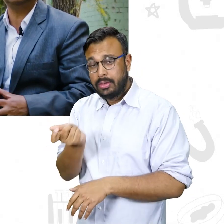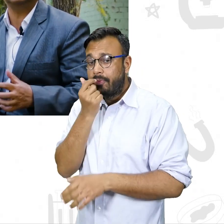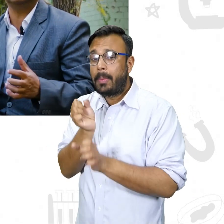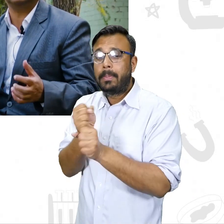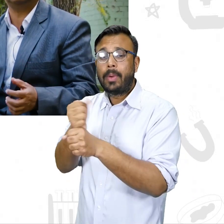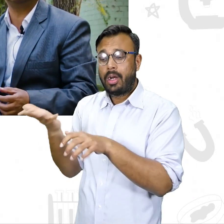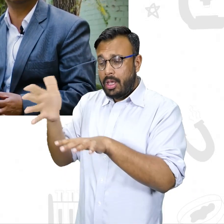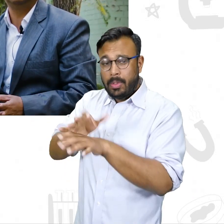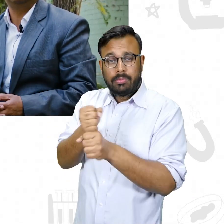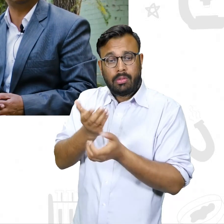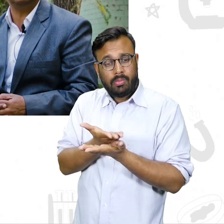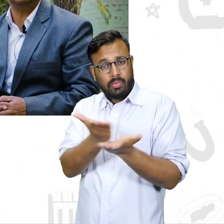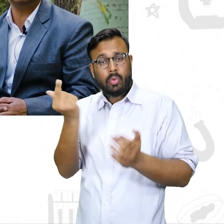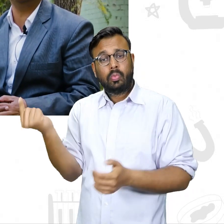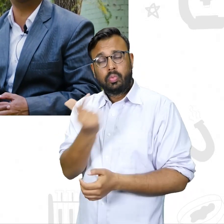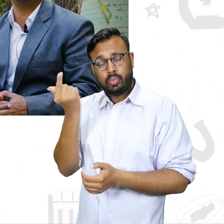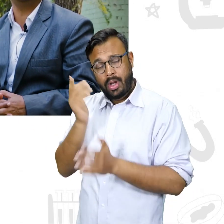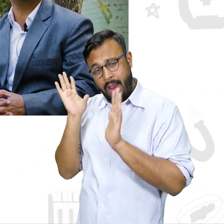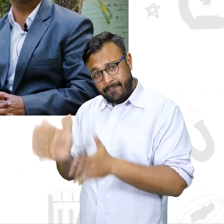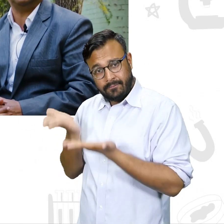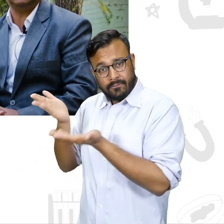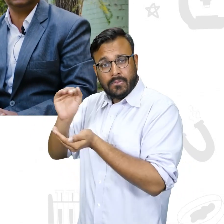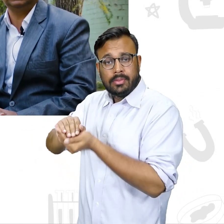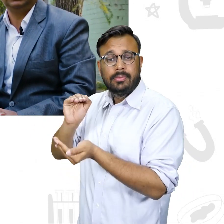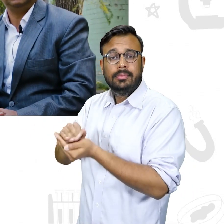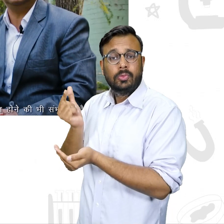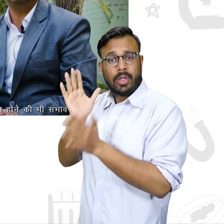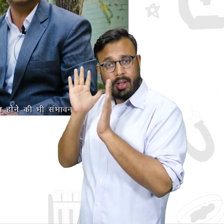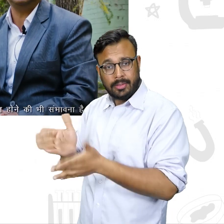the repositories of pharmaceutically important